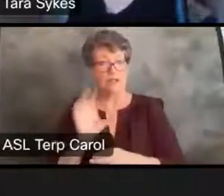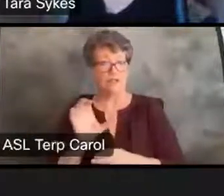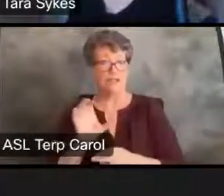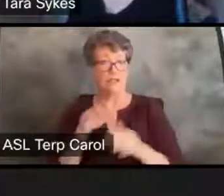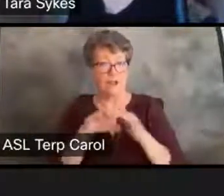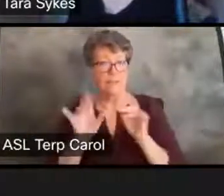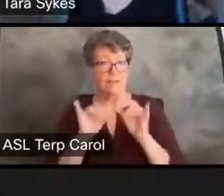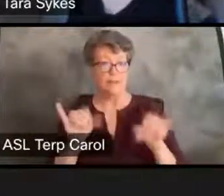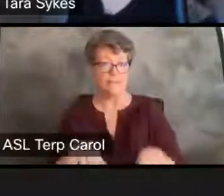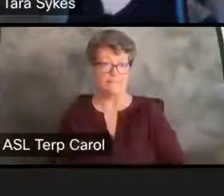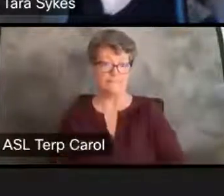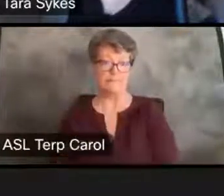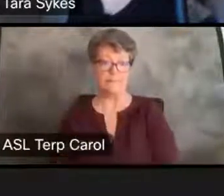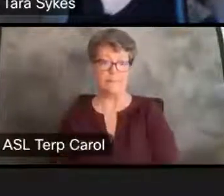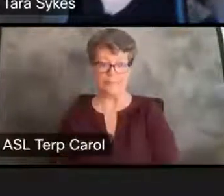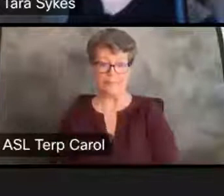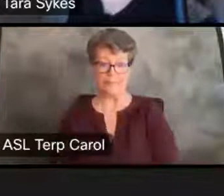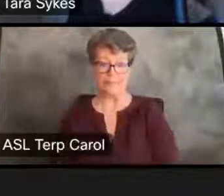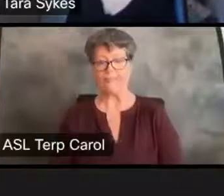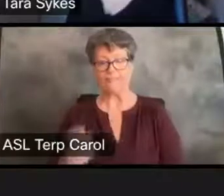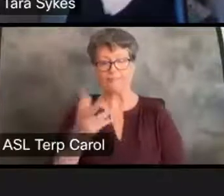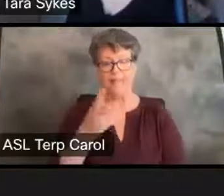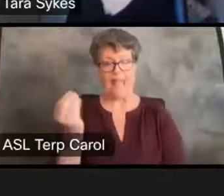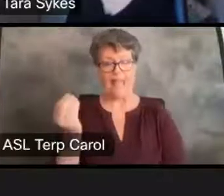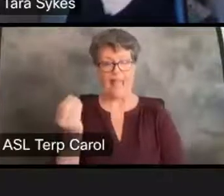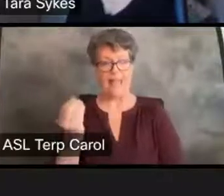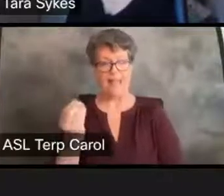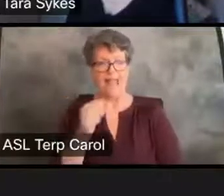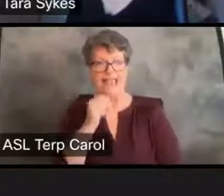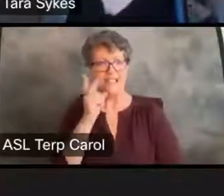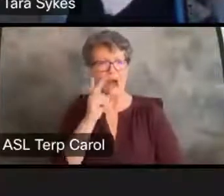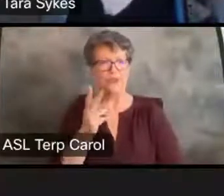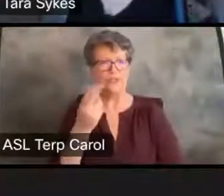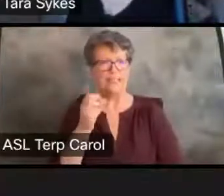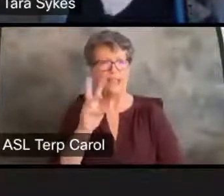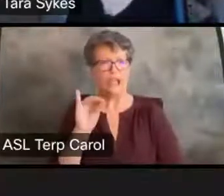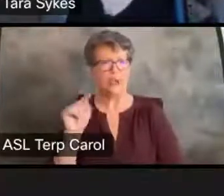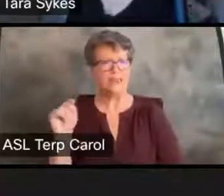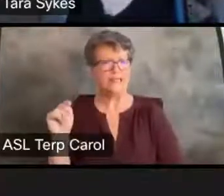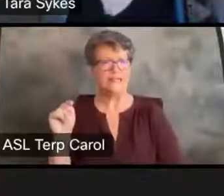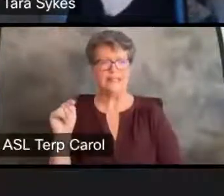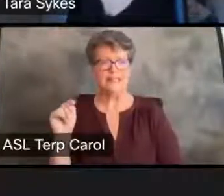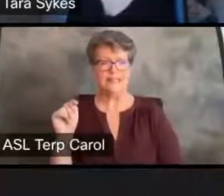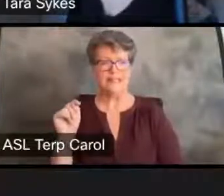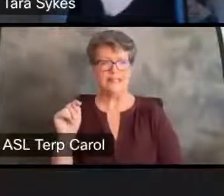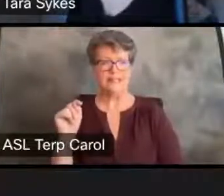ever-growing population of young ones that are coming into our regional center system.